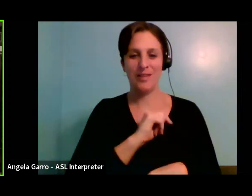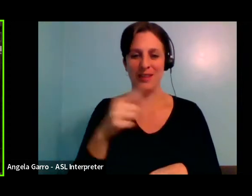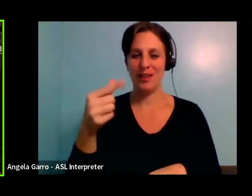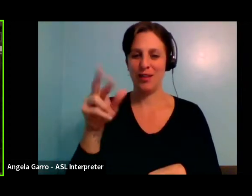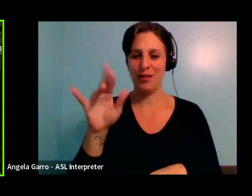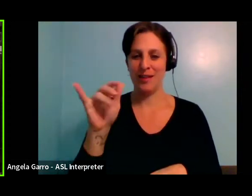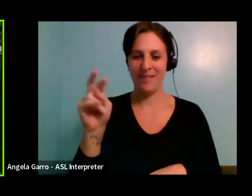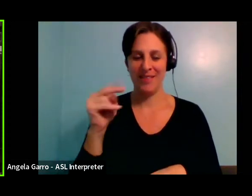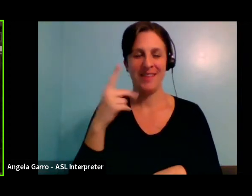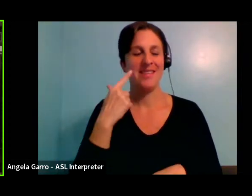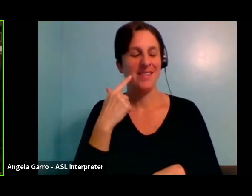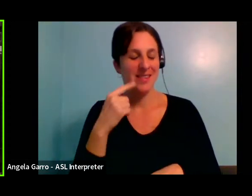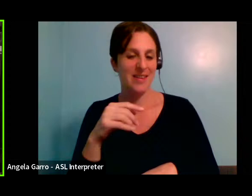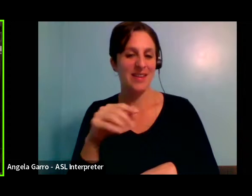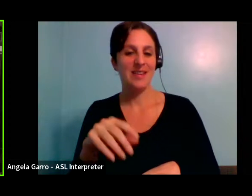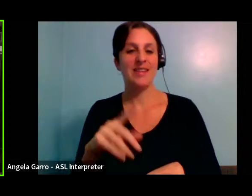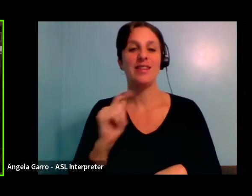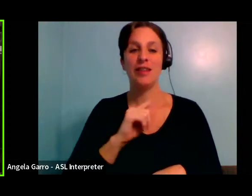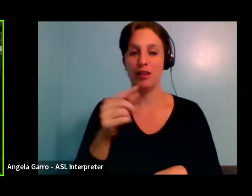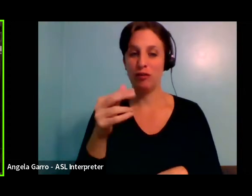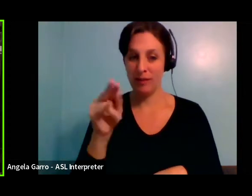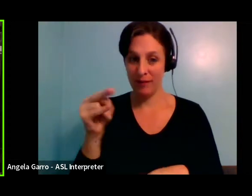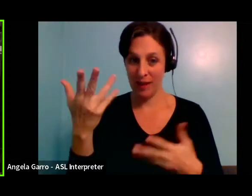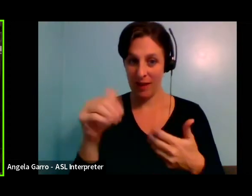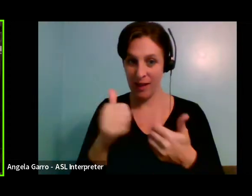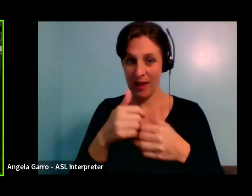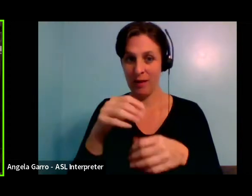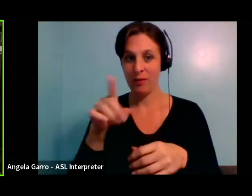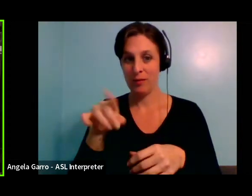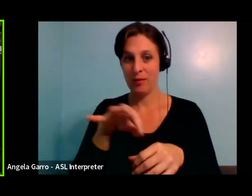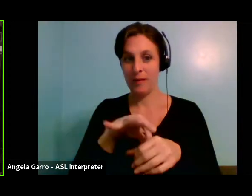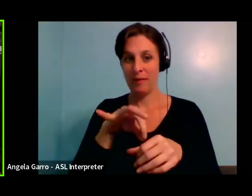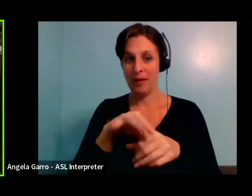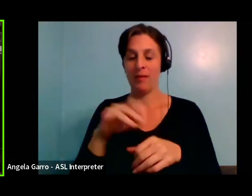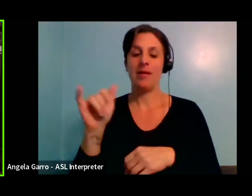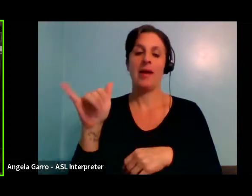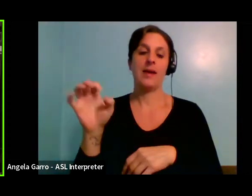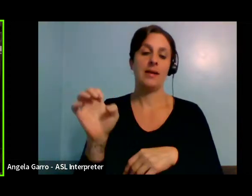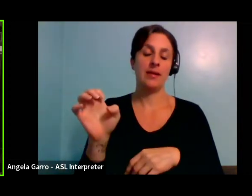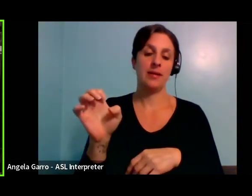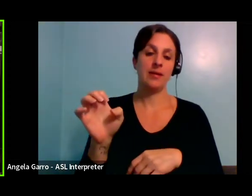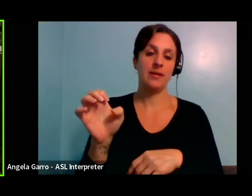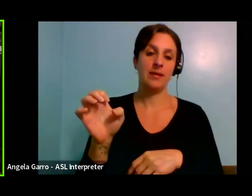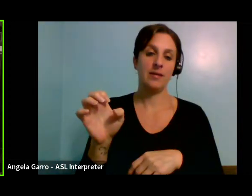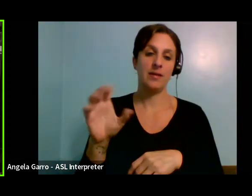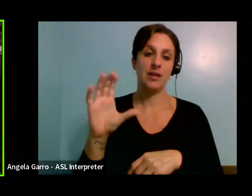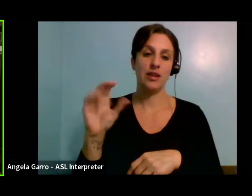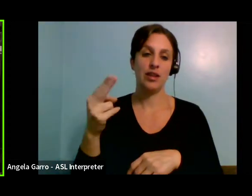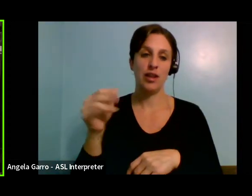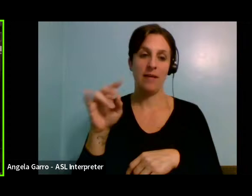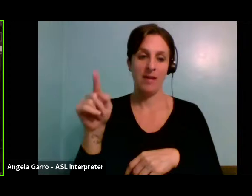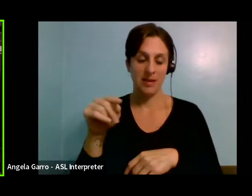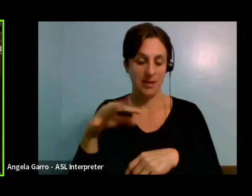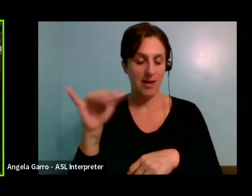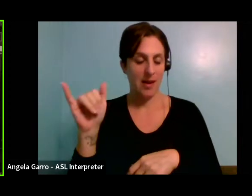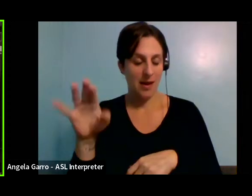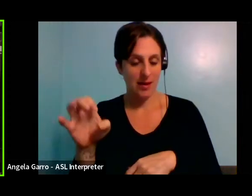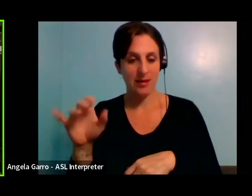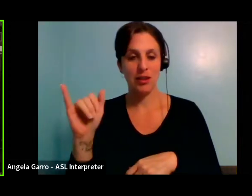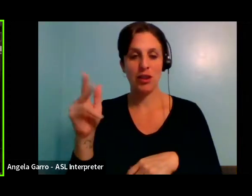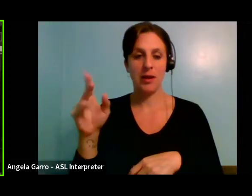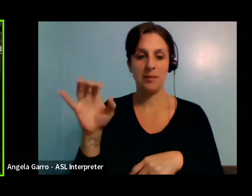Griffin. Okay, Trustee Griffin, how do you vote? Aye. Trustee Chavez? Aye. Trustee